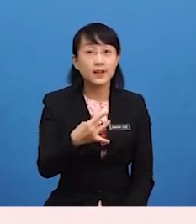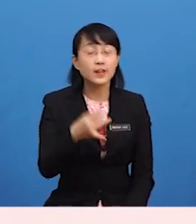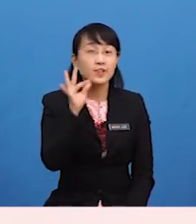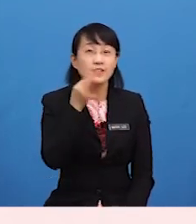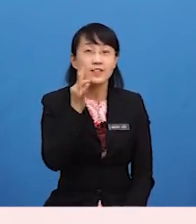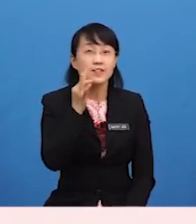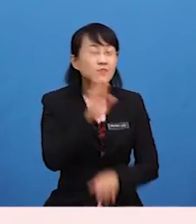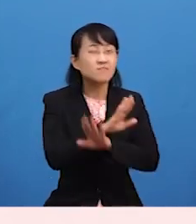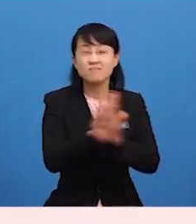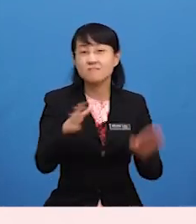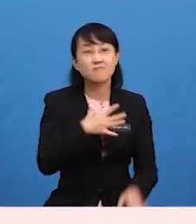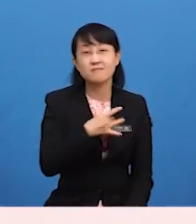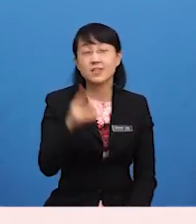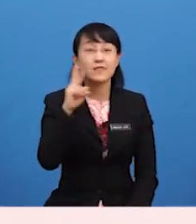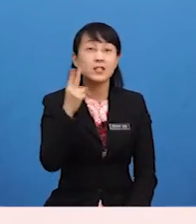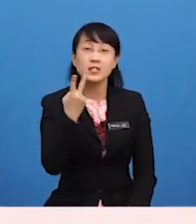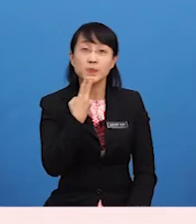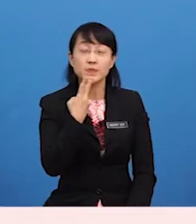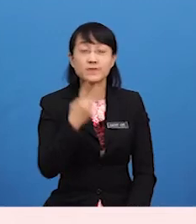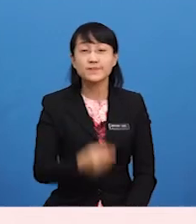but I don't like vegetables.